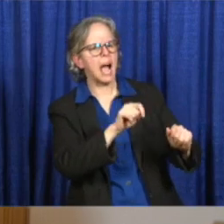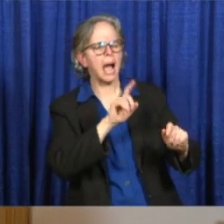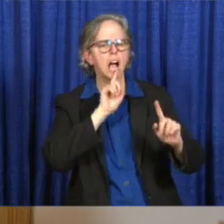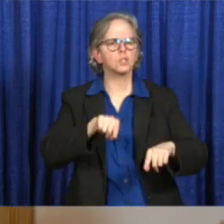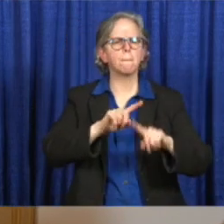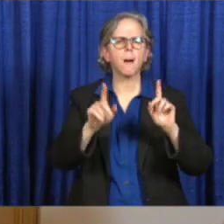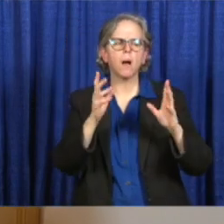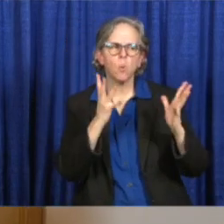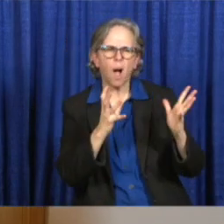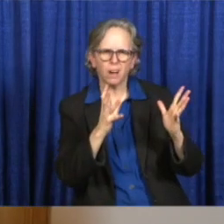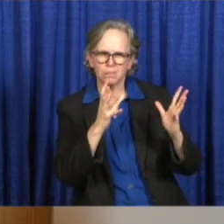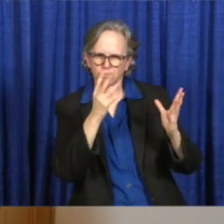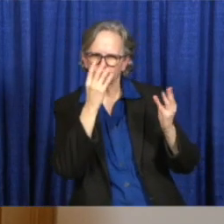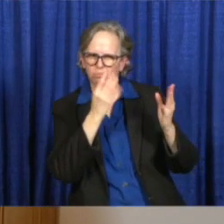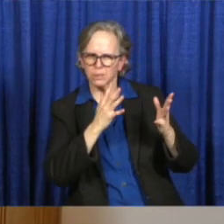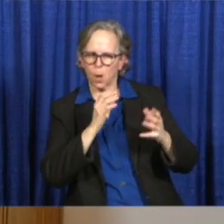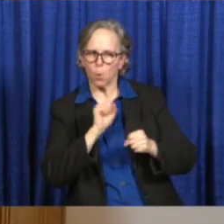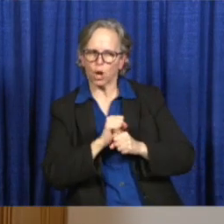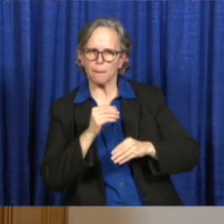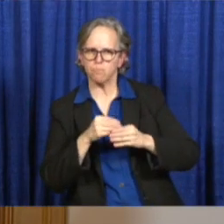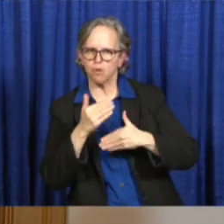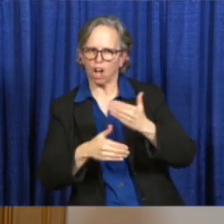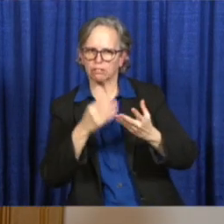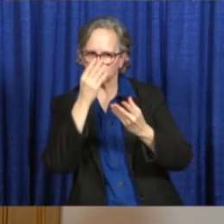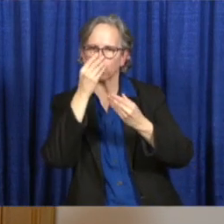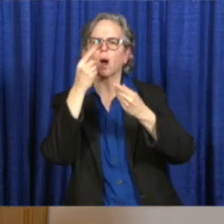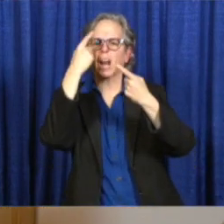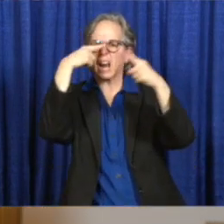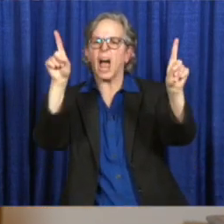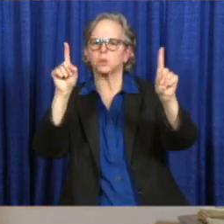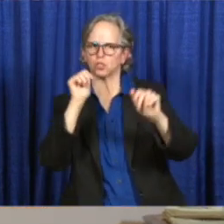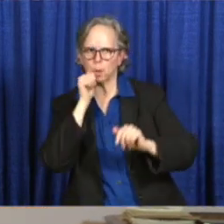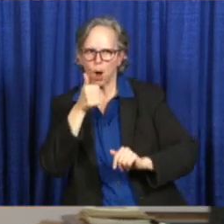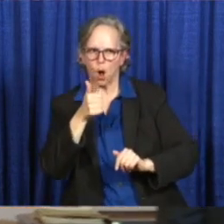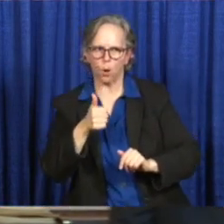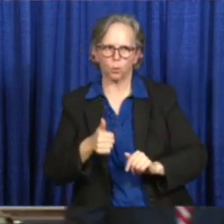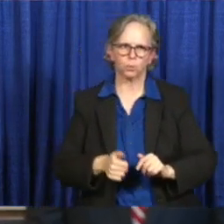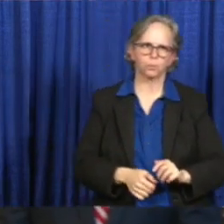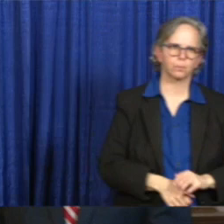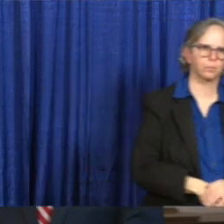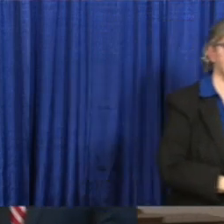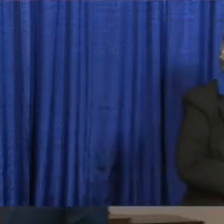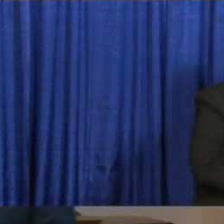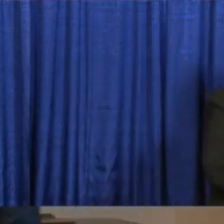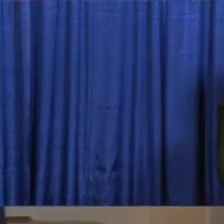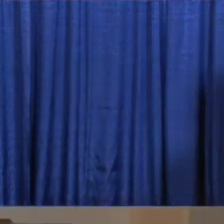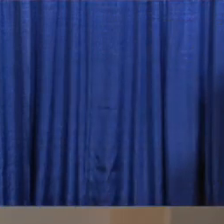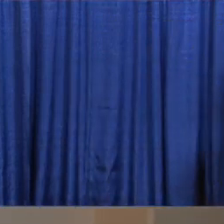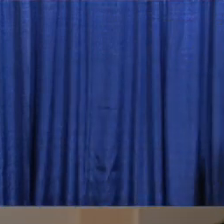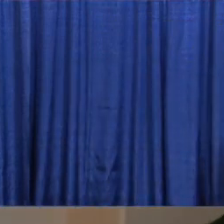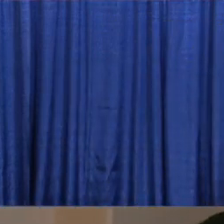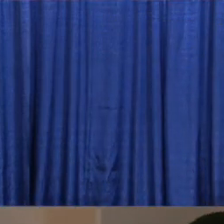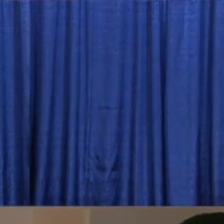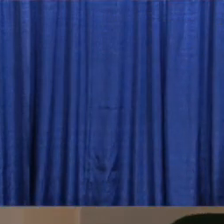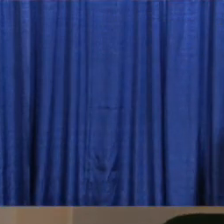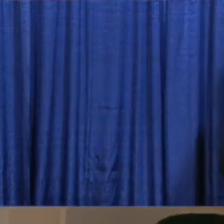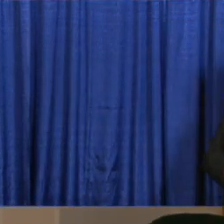a work in progress, and we'll announce it tomorrow. What he said. Thank you.